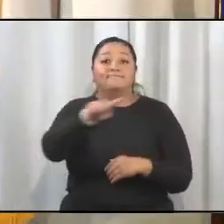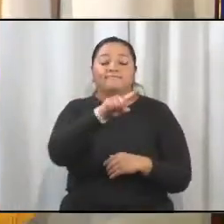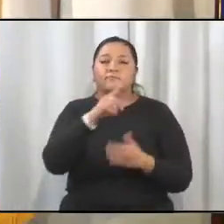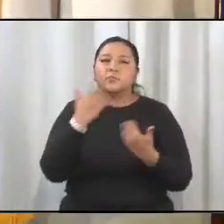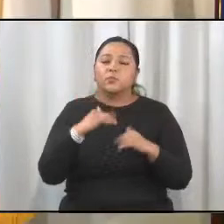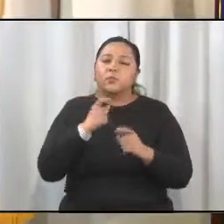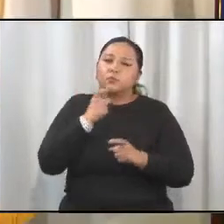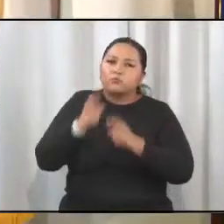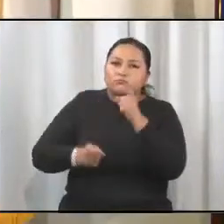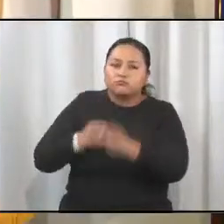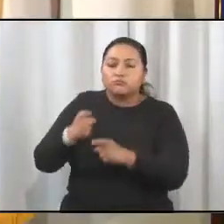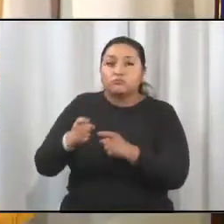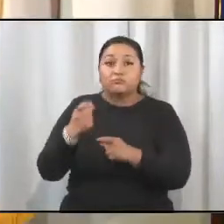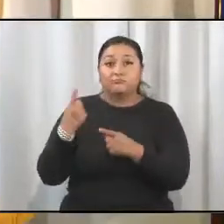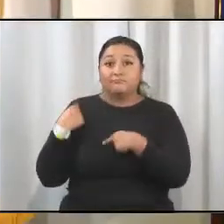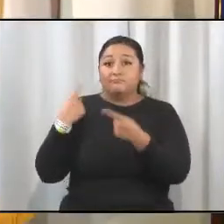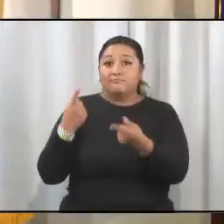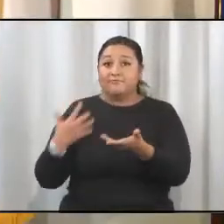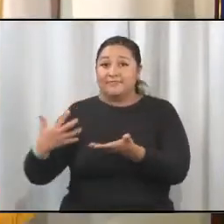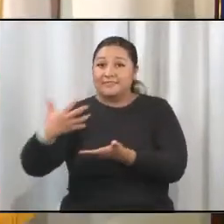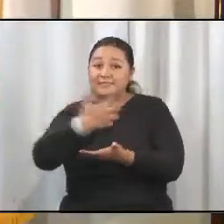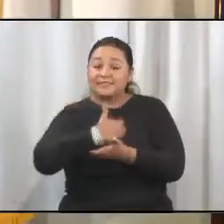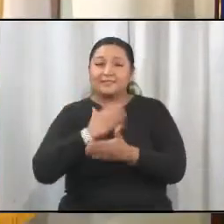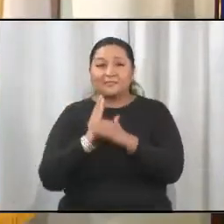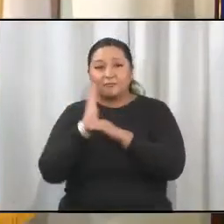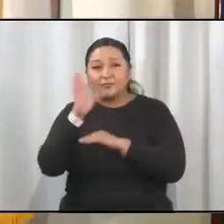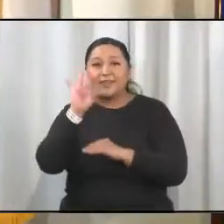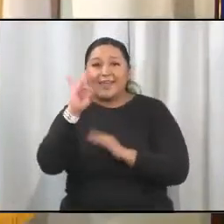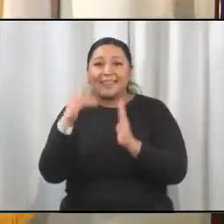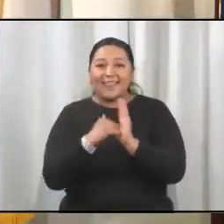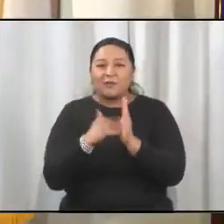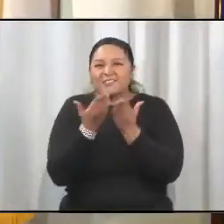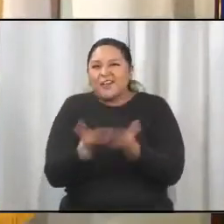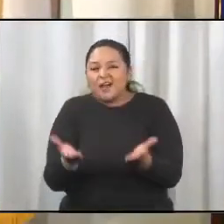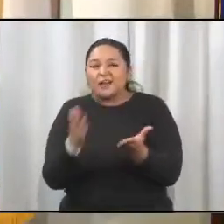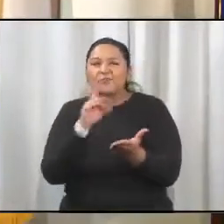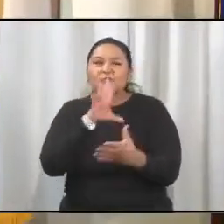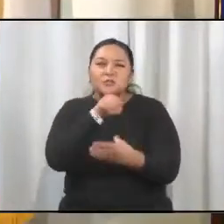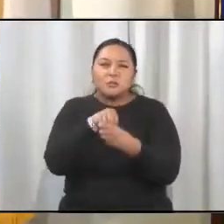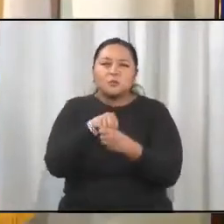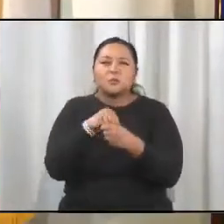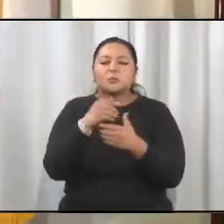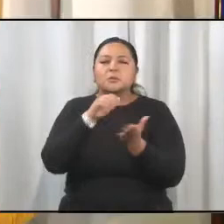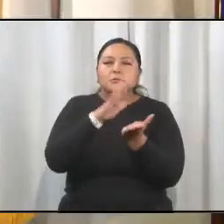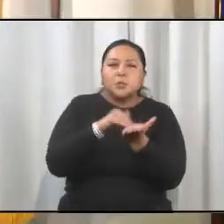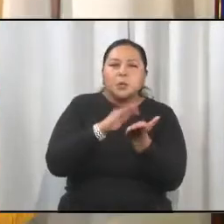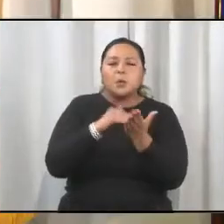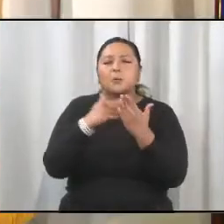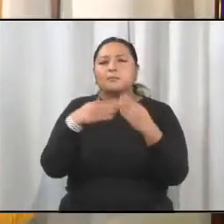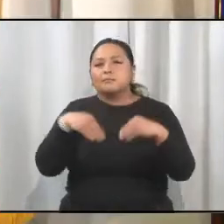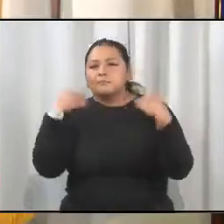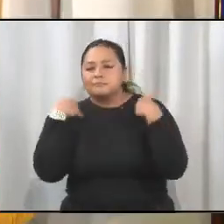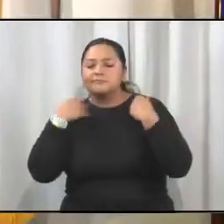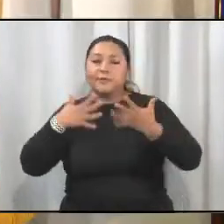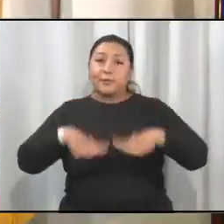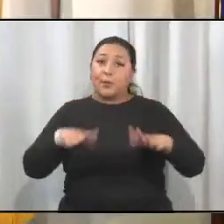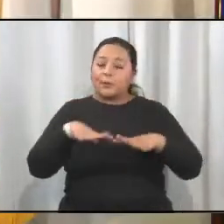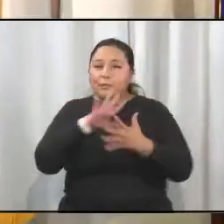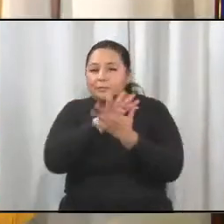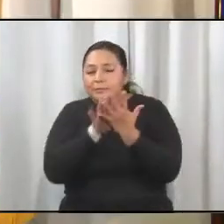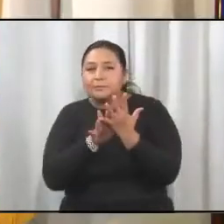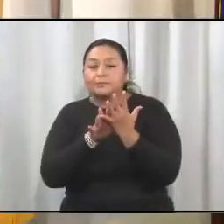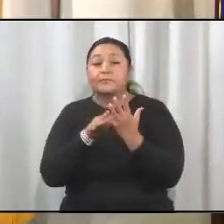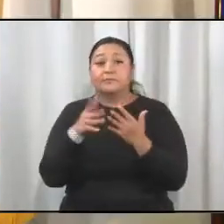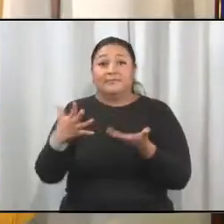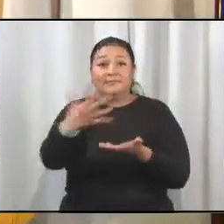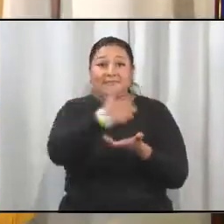have collected more than 8,000 items, including clothing, blankets, and toiletries. All of these items will be donated to people